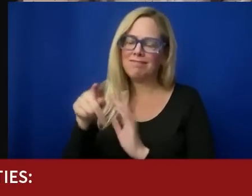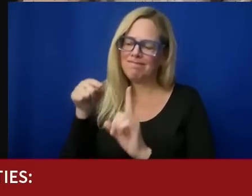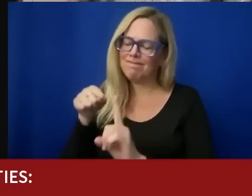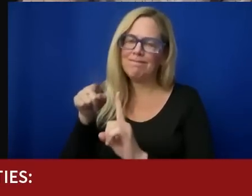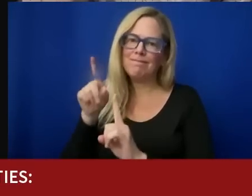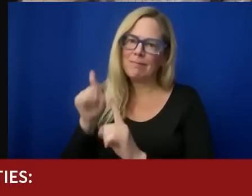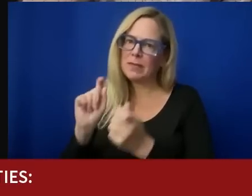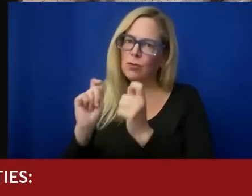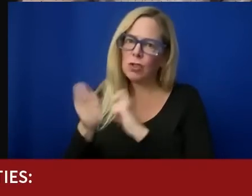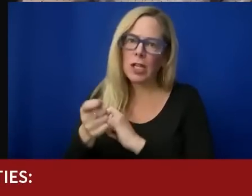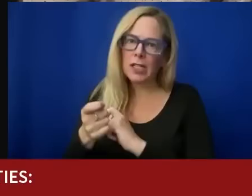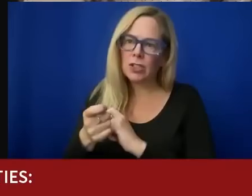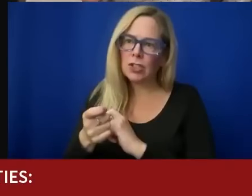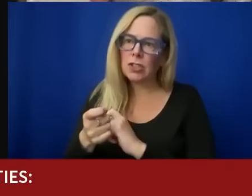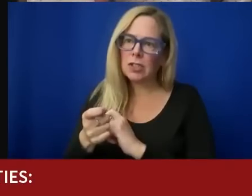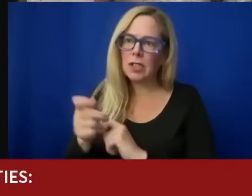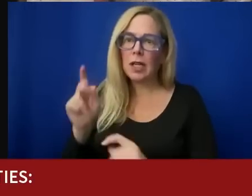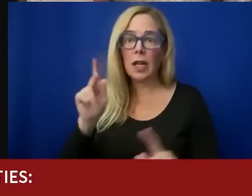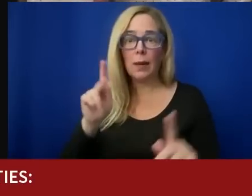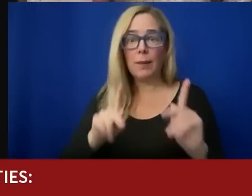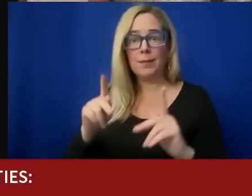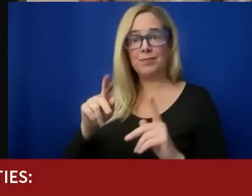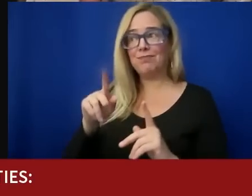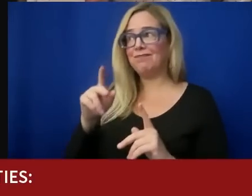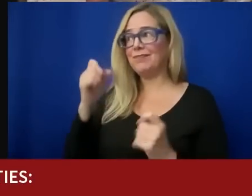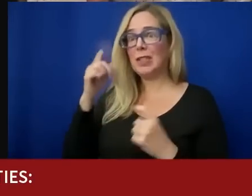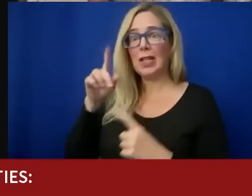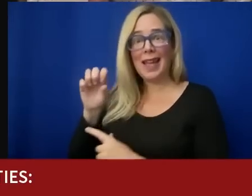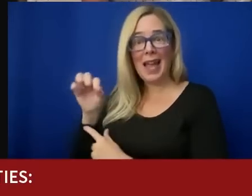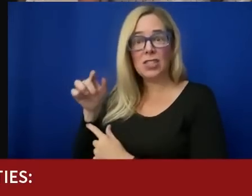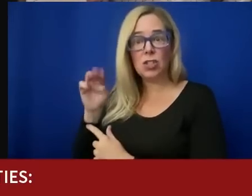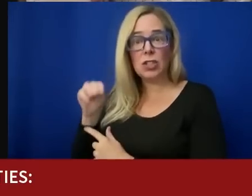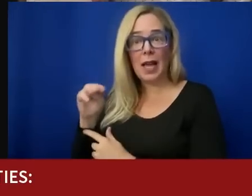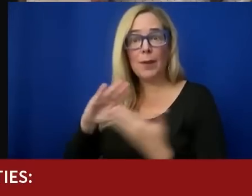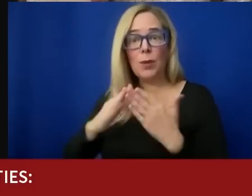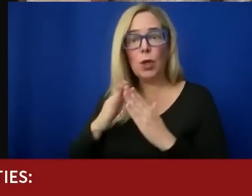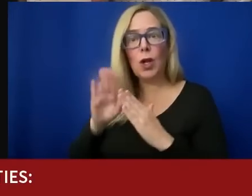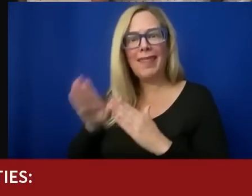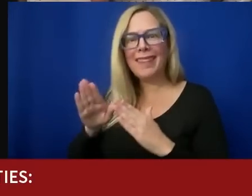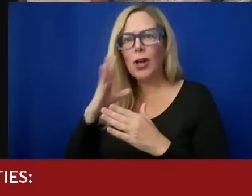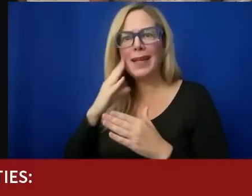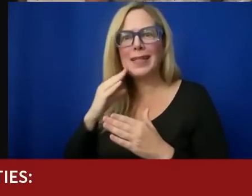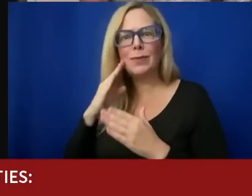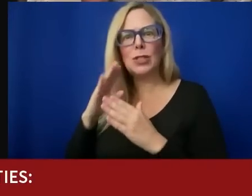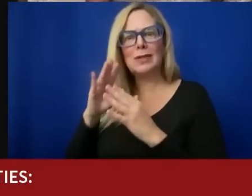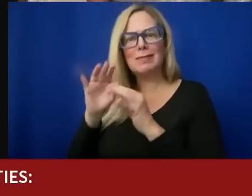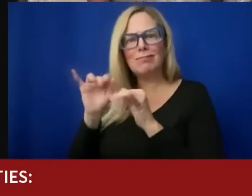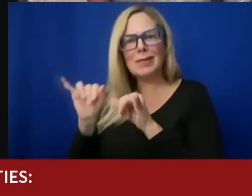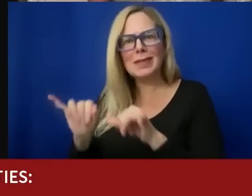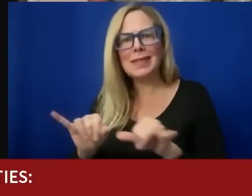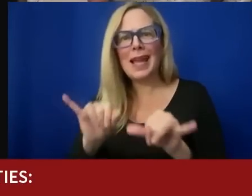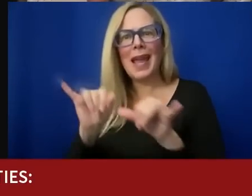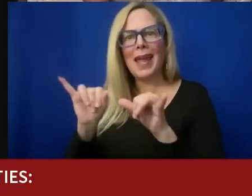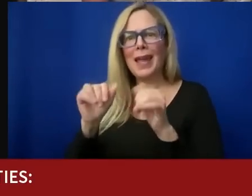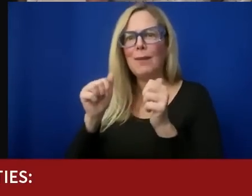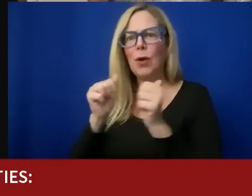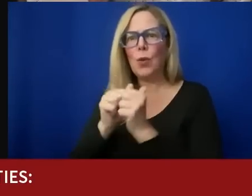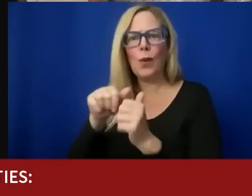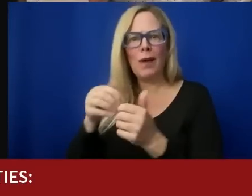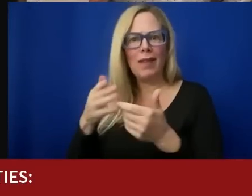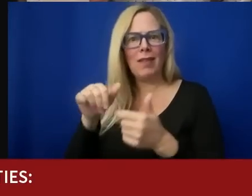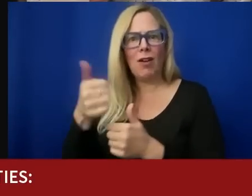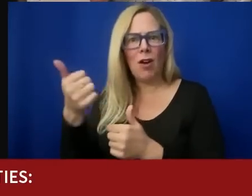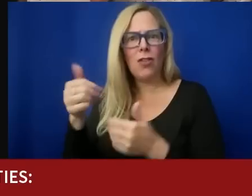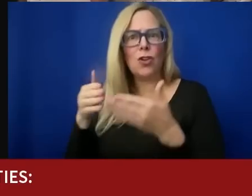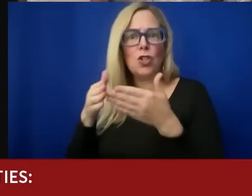understand that the SGM community is experiencing similar trends of what people in the general disability community are also